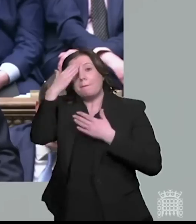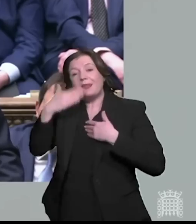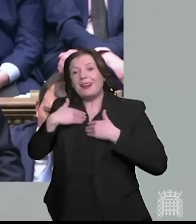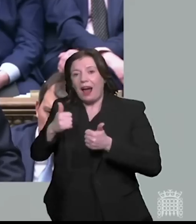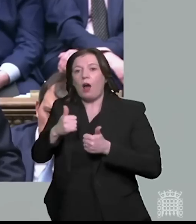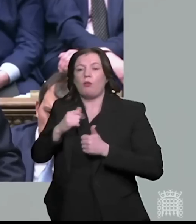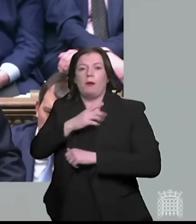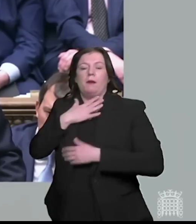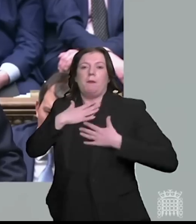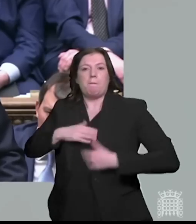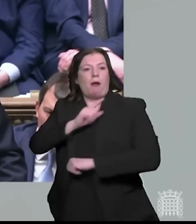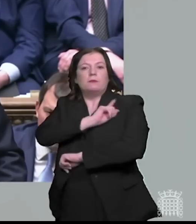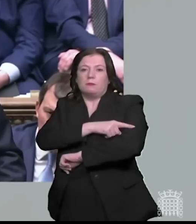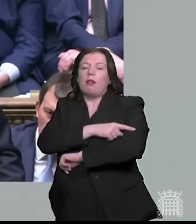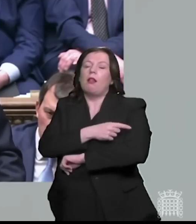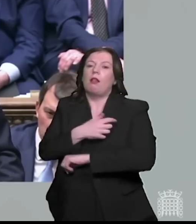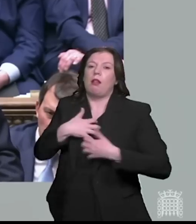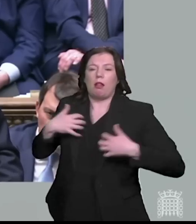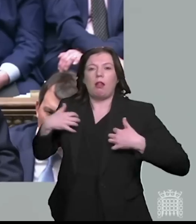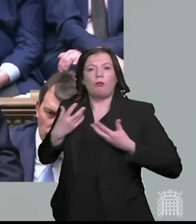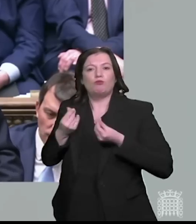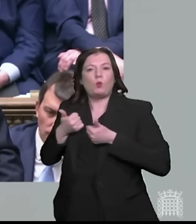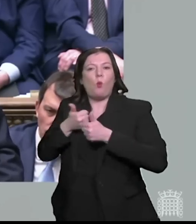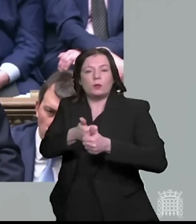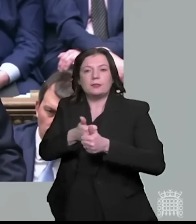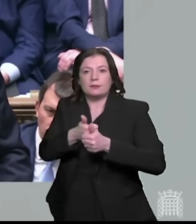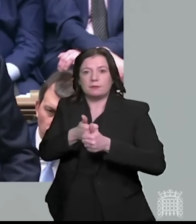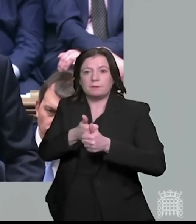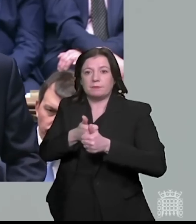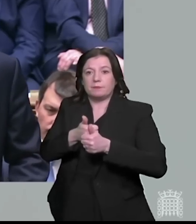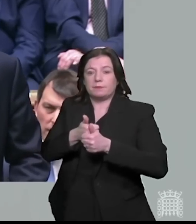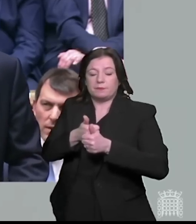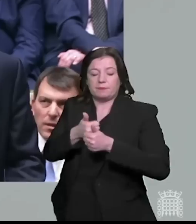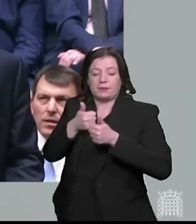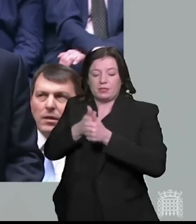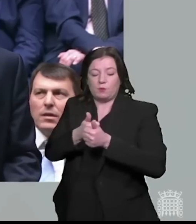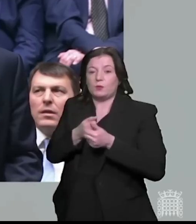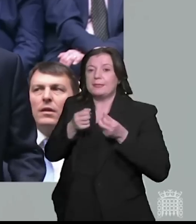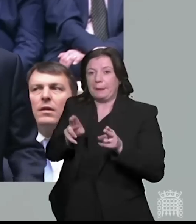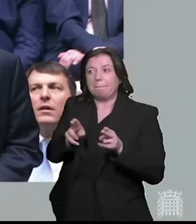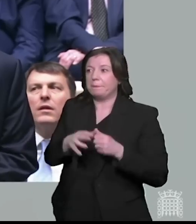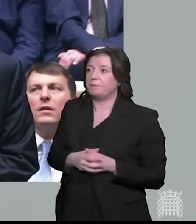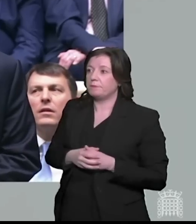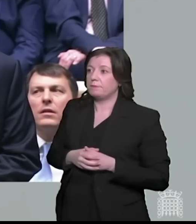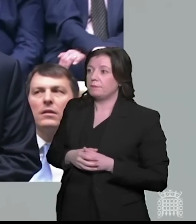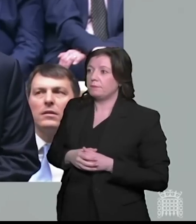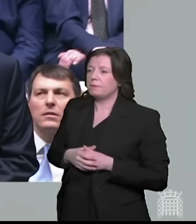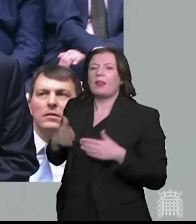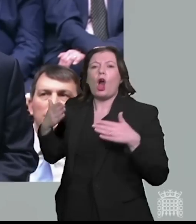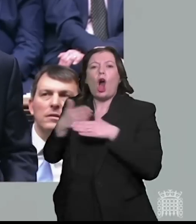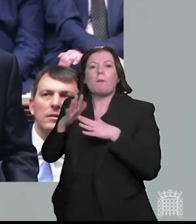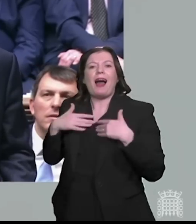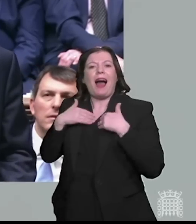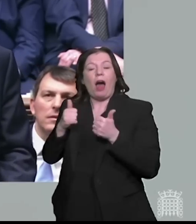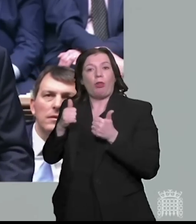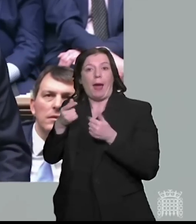health and musculoskeletal resources and expand the individual placement and support scheme. And because occupational health provided